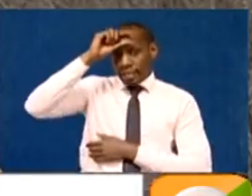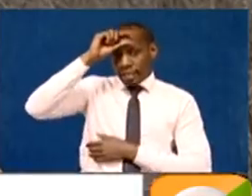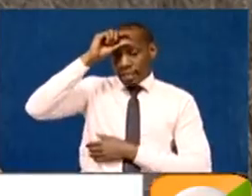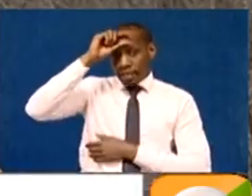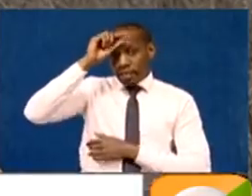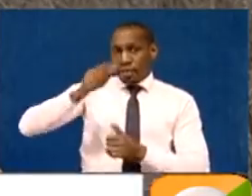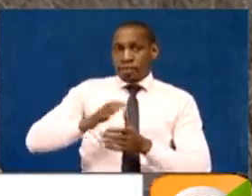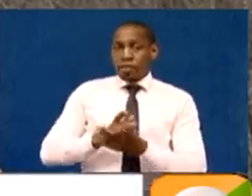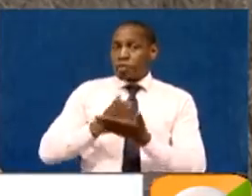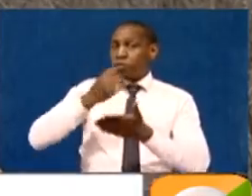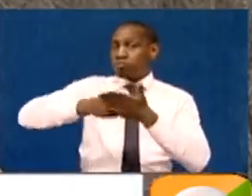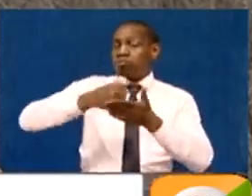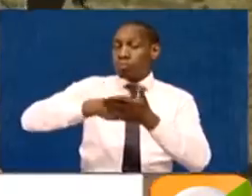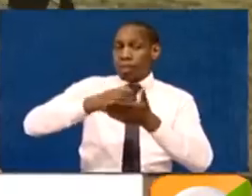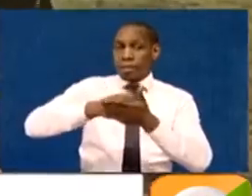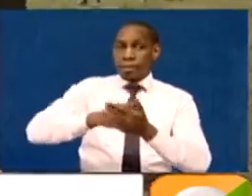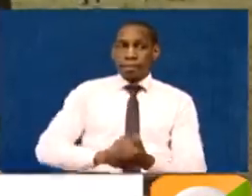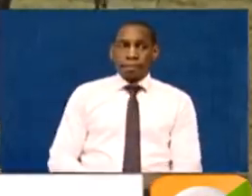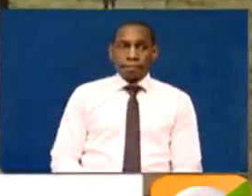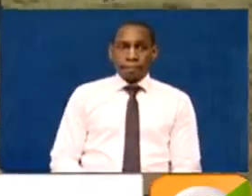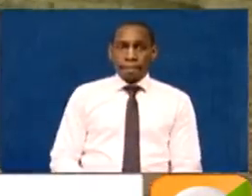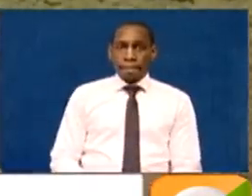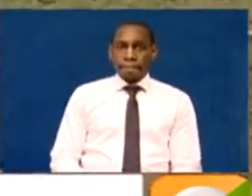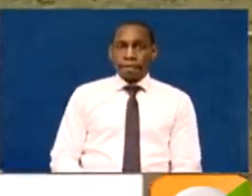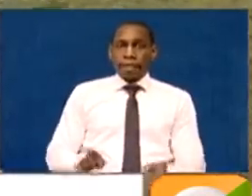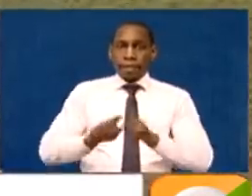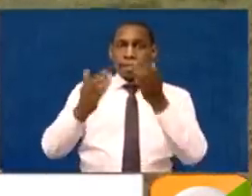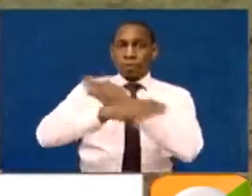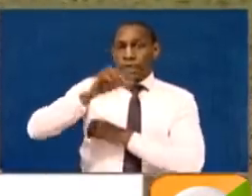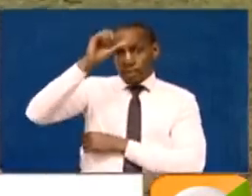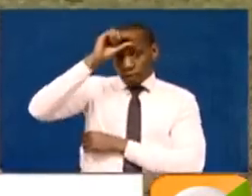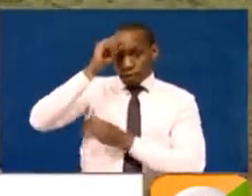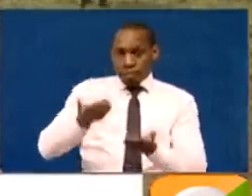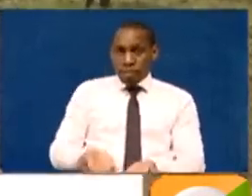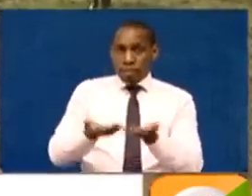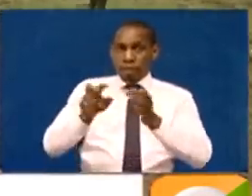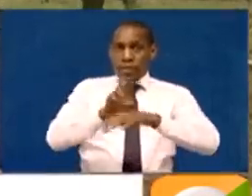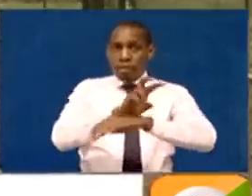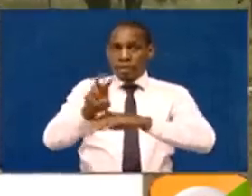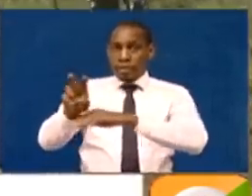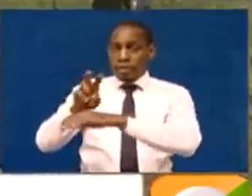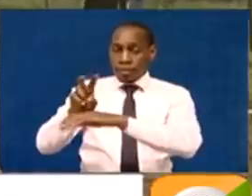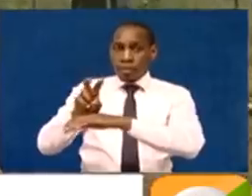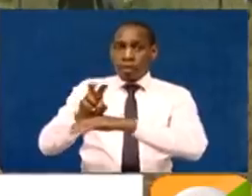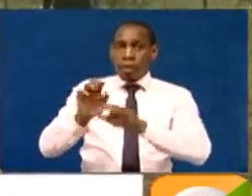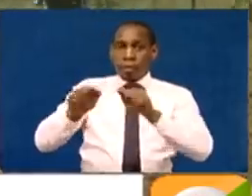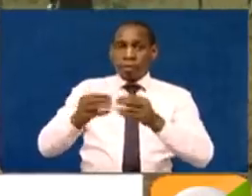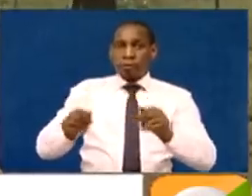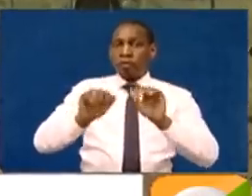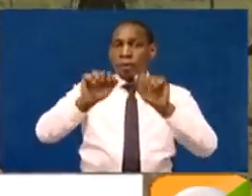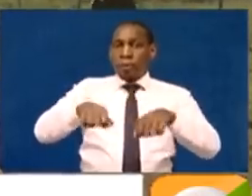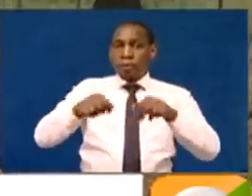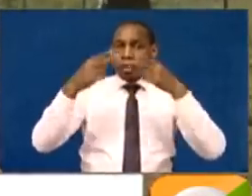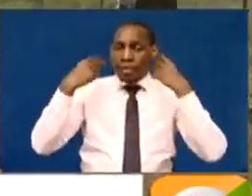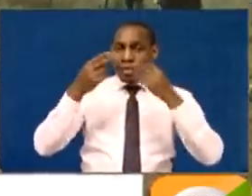yake. Tumengangana sana. Meanwhile, tonight, the government has heightened vigilance and surveillance to deal with